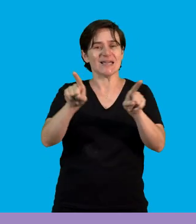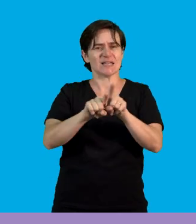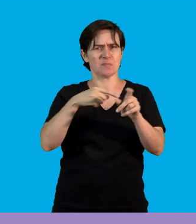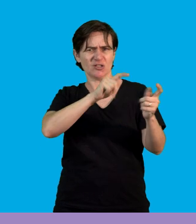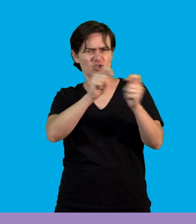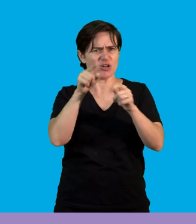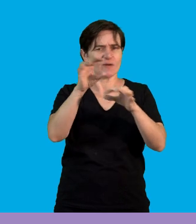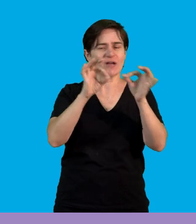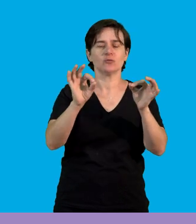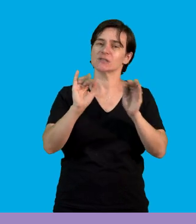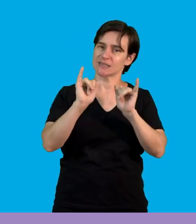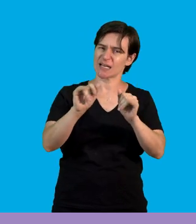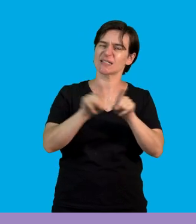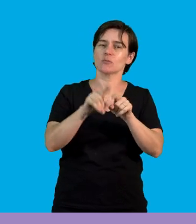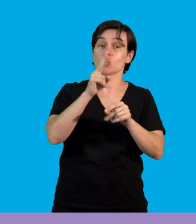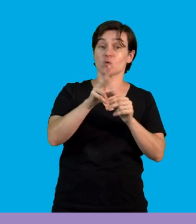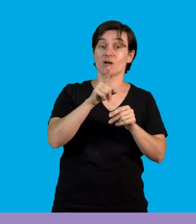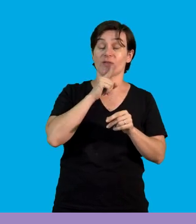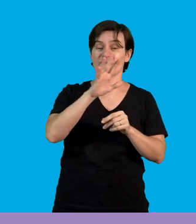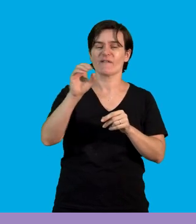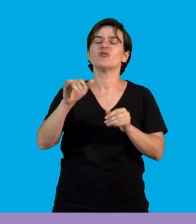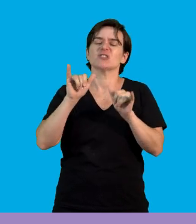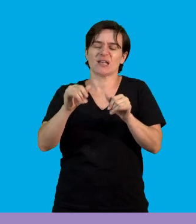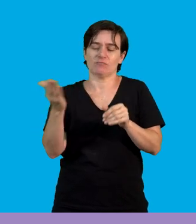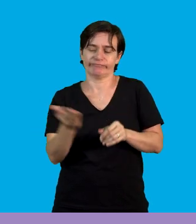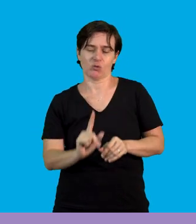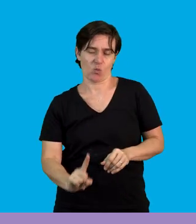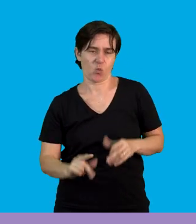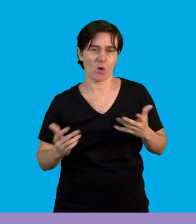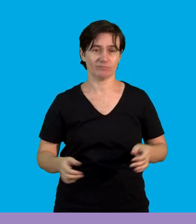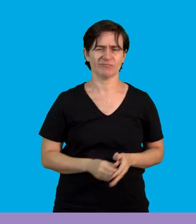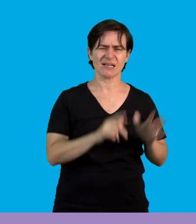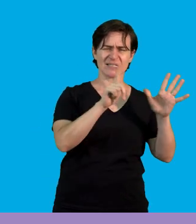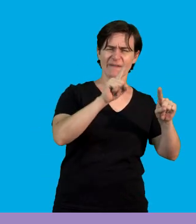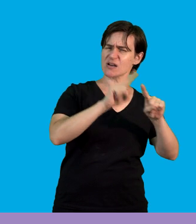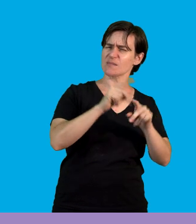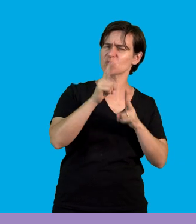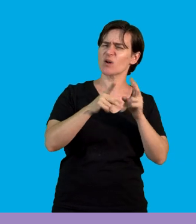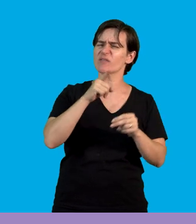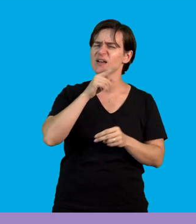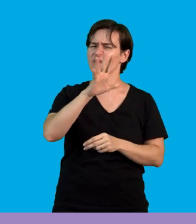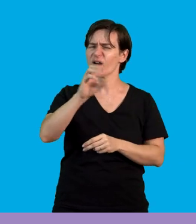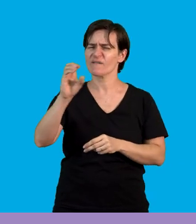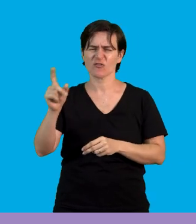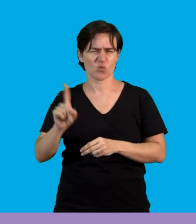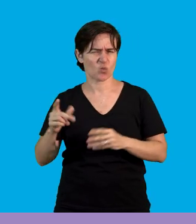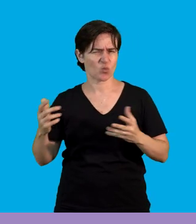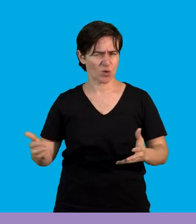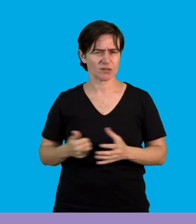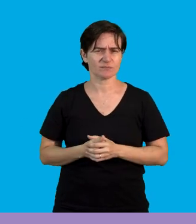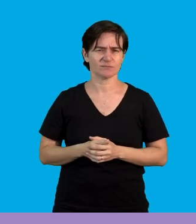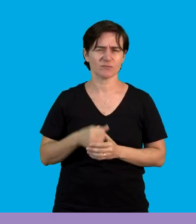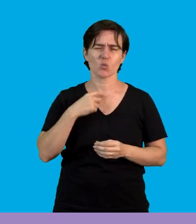12,500 as the same value. So 7 multiplied by 12,500. Let's